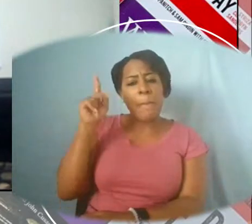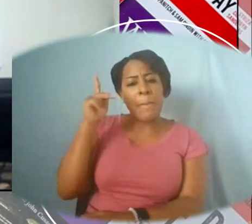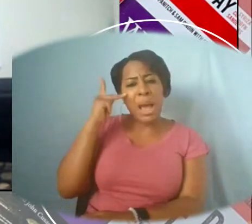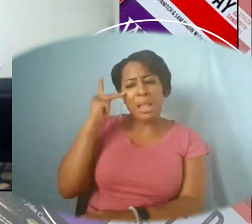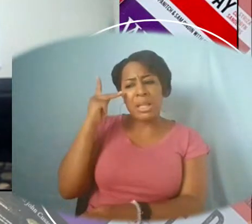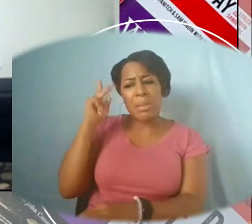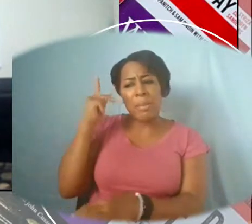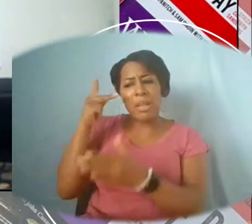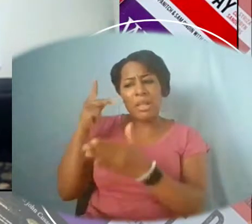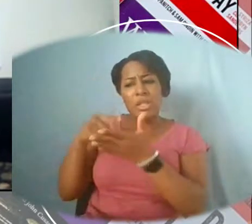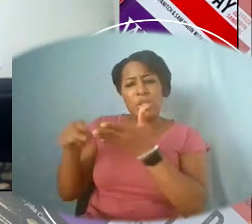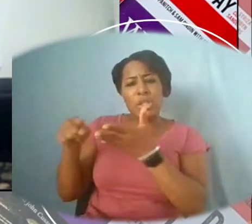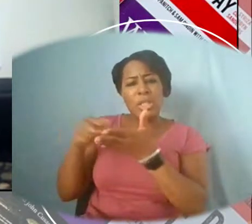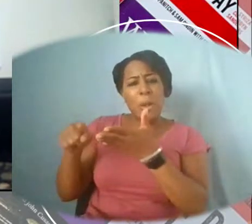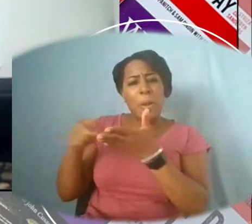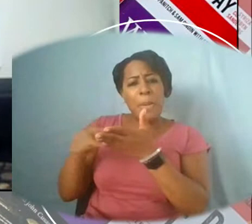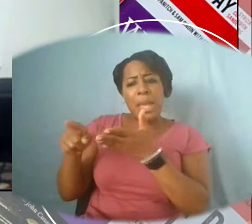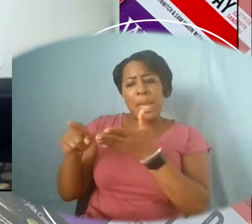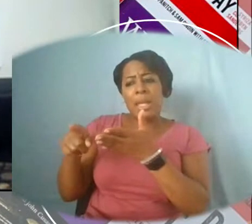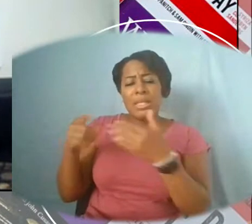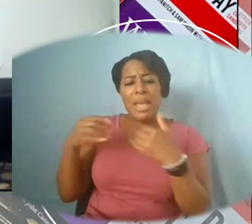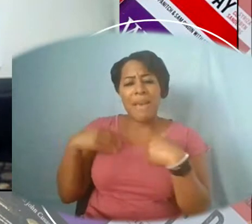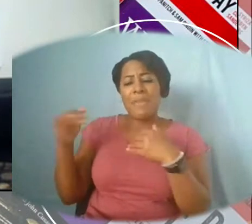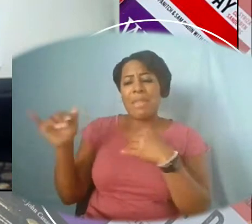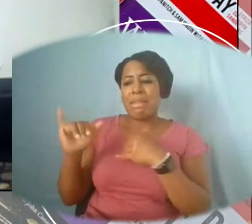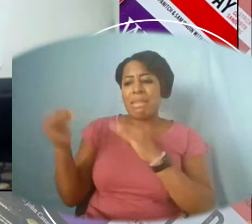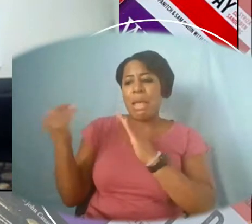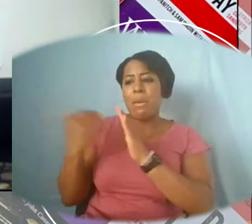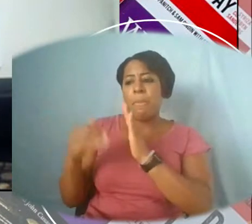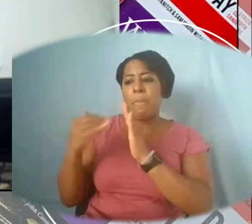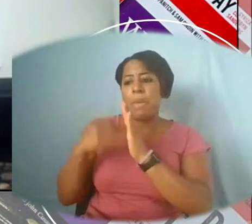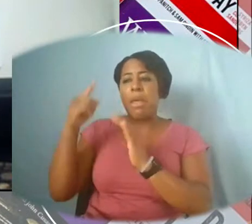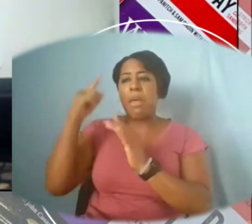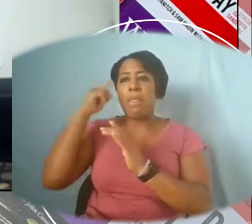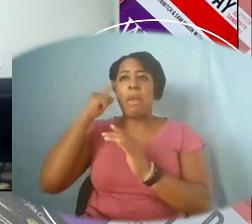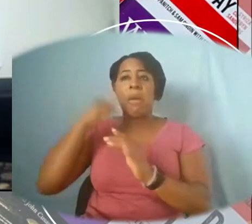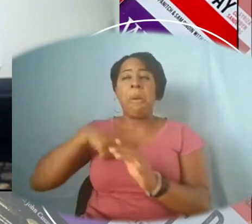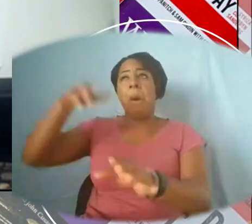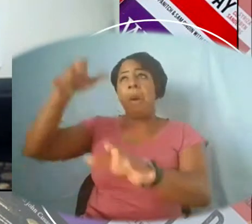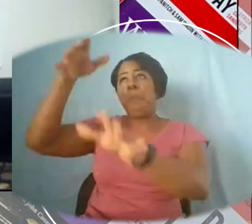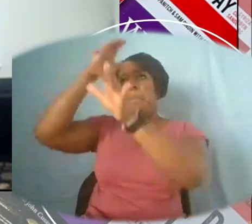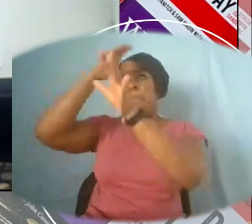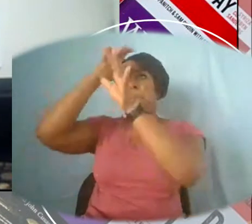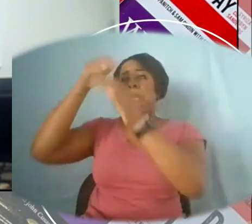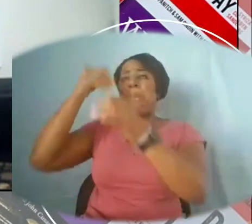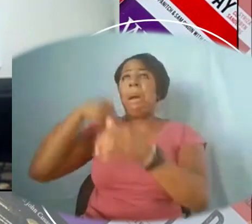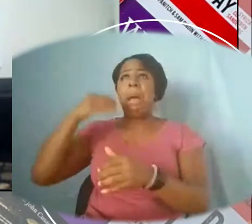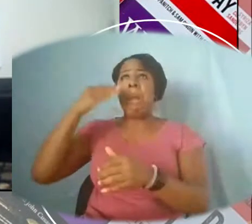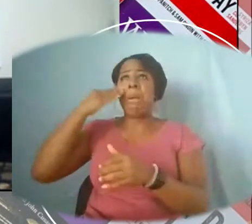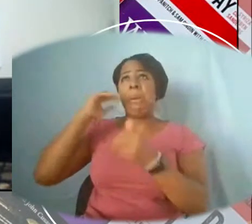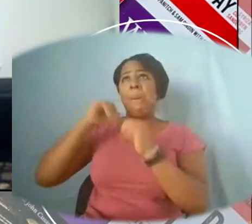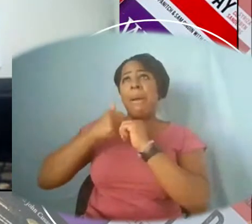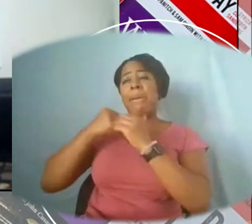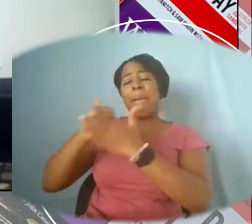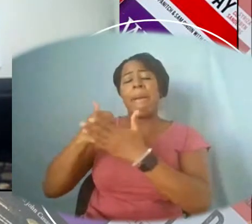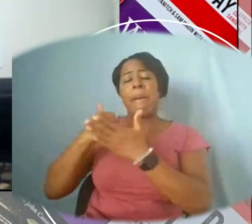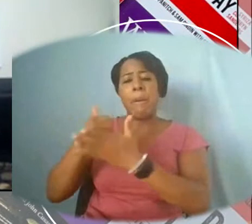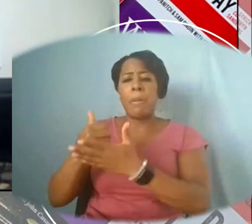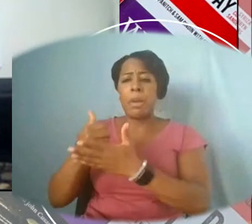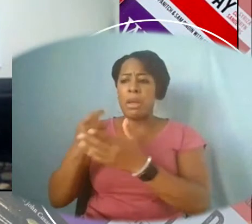repeat the same mistakes of thinking they know the latest best bandage to cover the bleeding? What